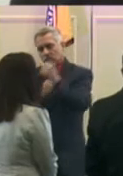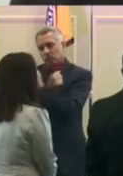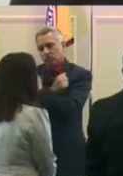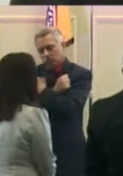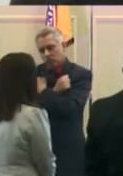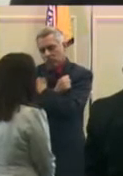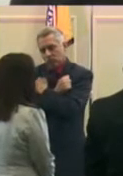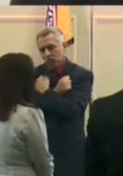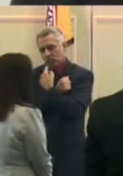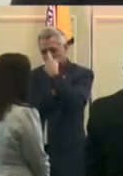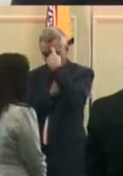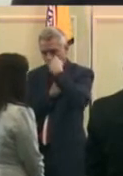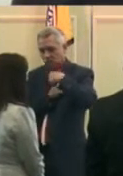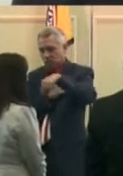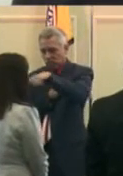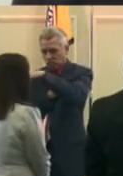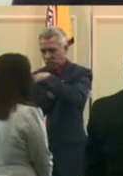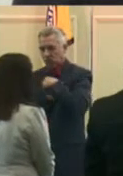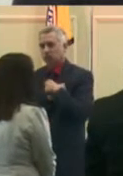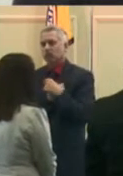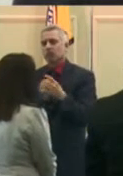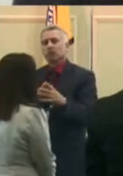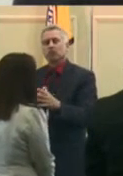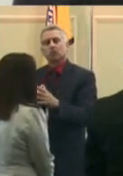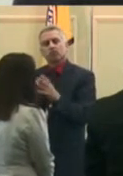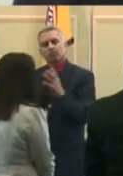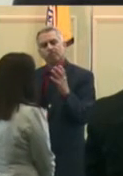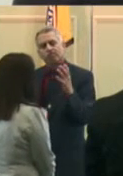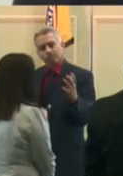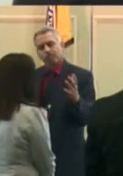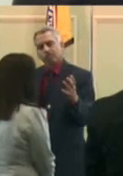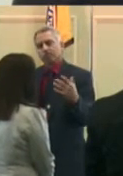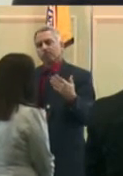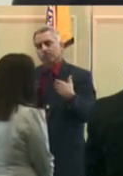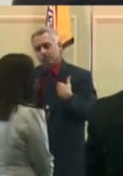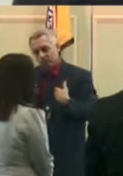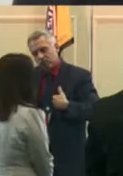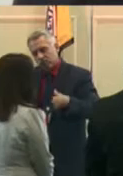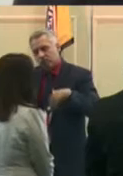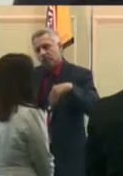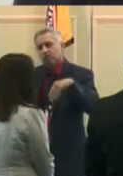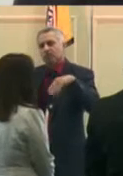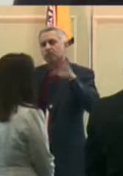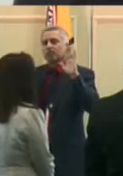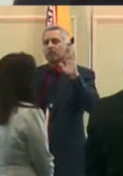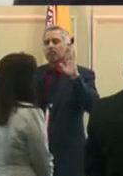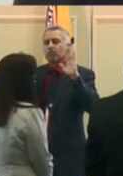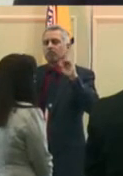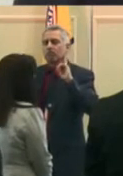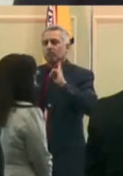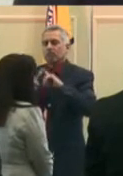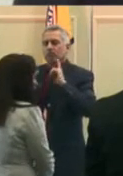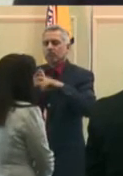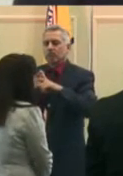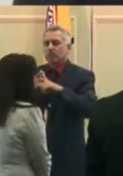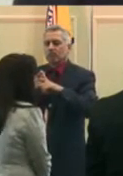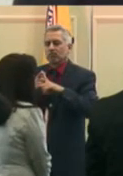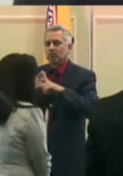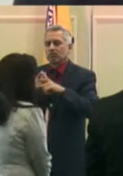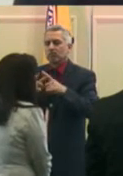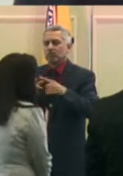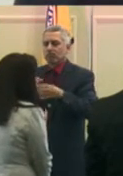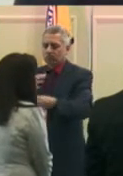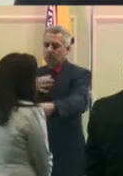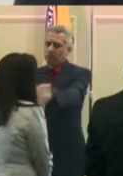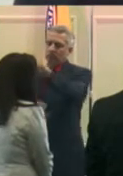So much that you would give your life and sacrifice yourself so that we can reconcile with you.